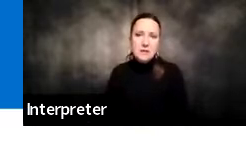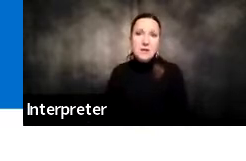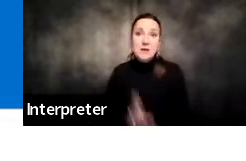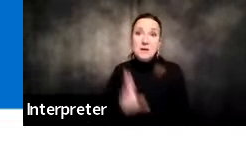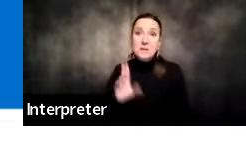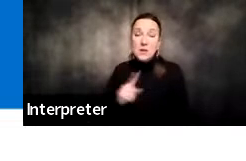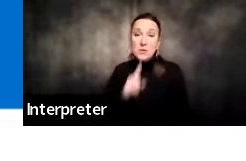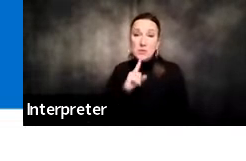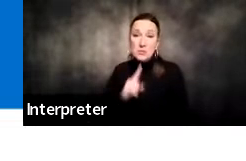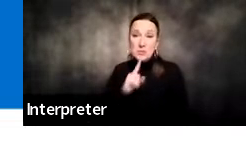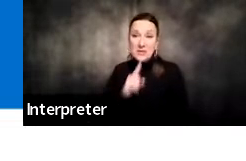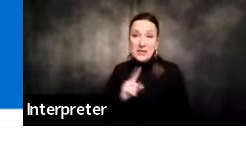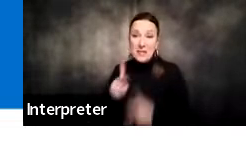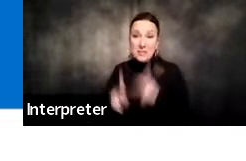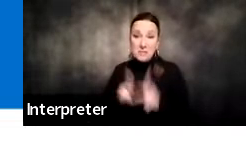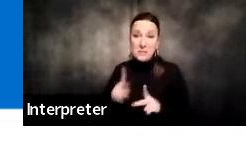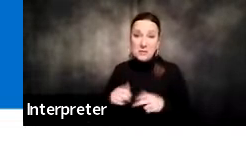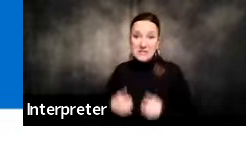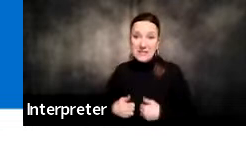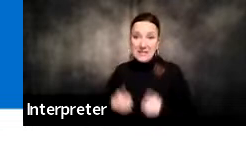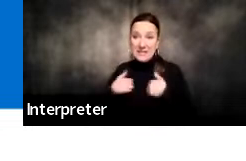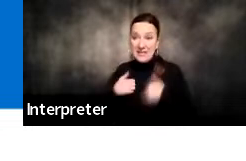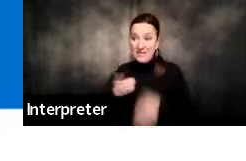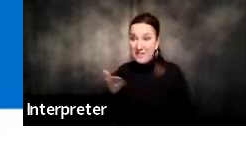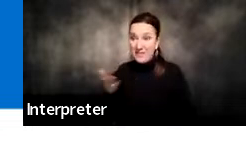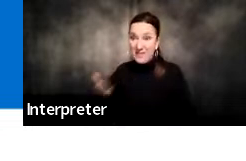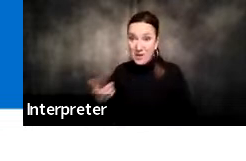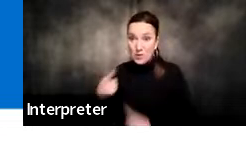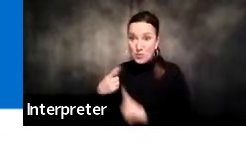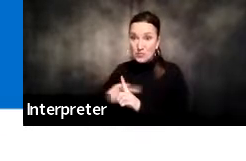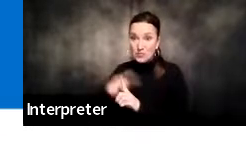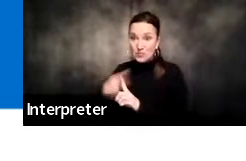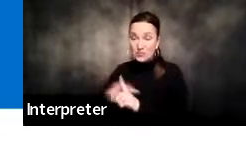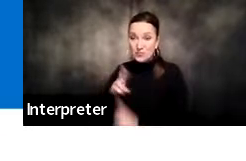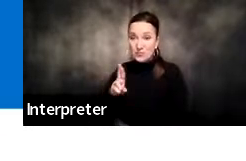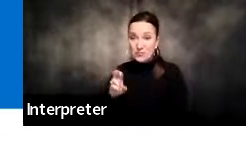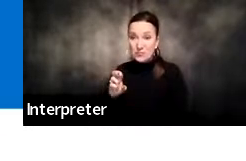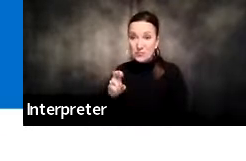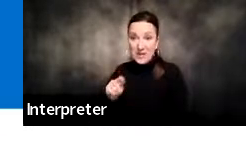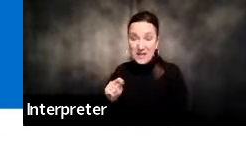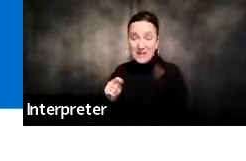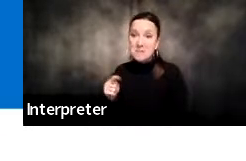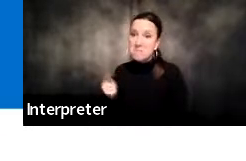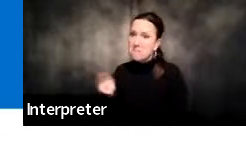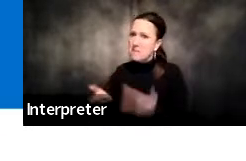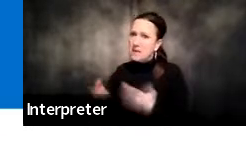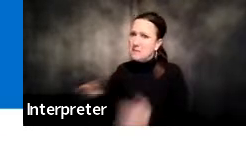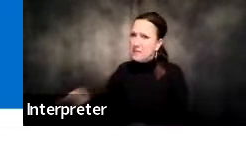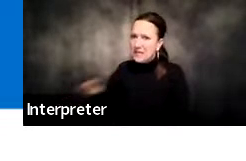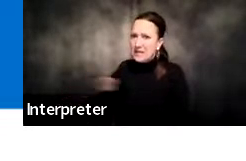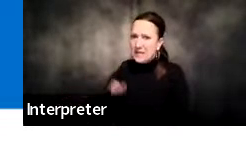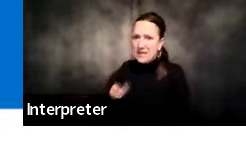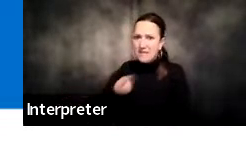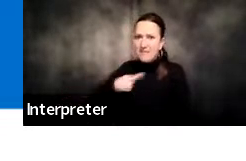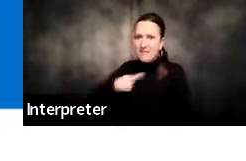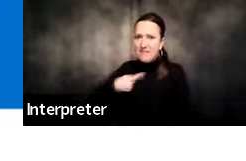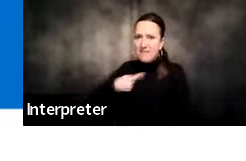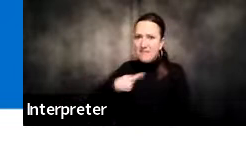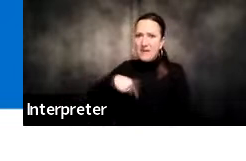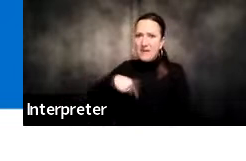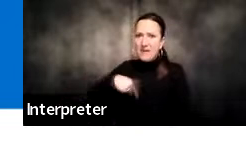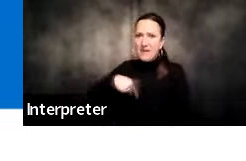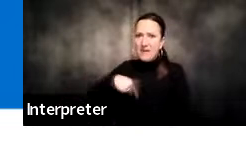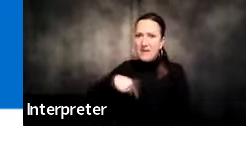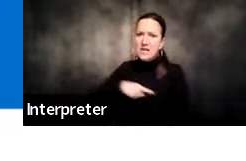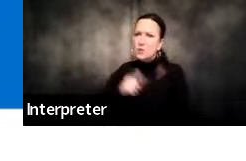or whoever the tenant is to help us by providing contact information for the homeowner so that they